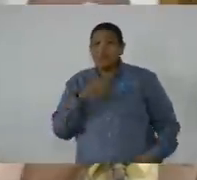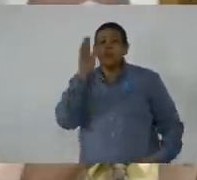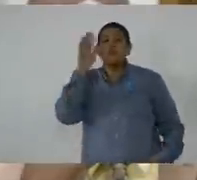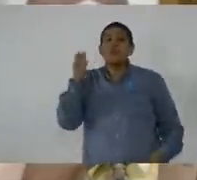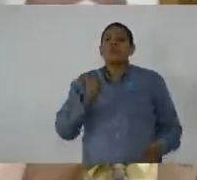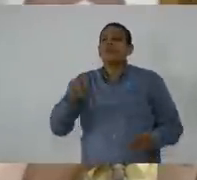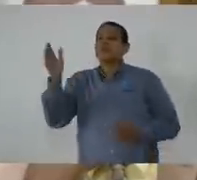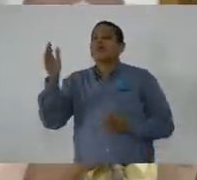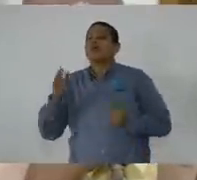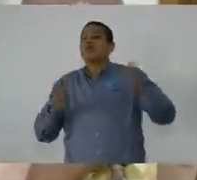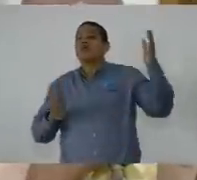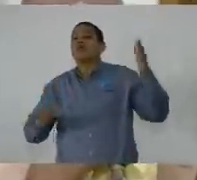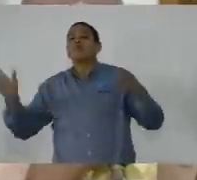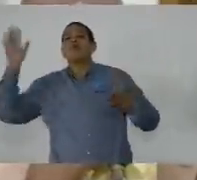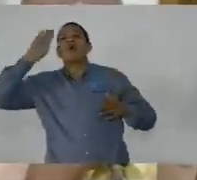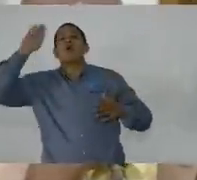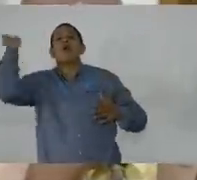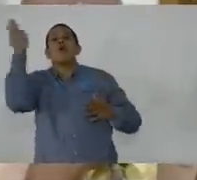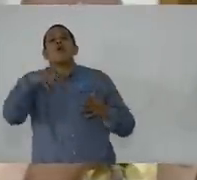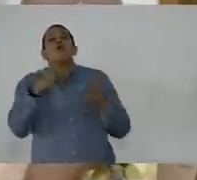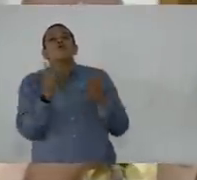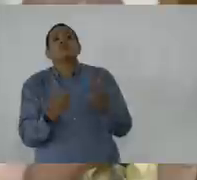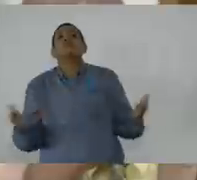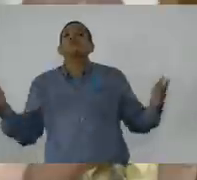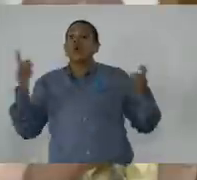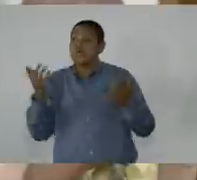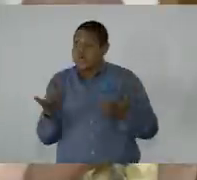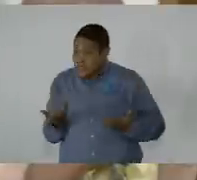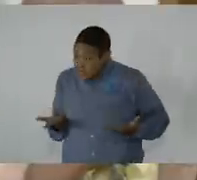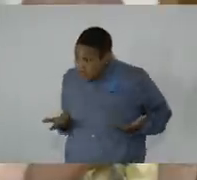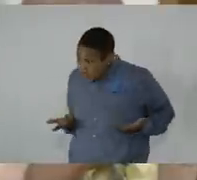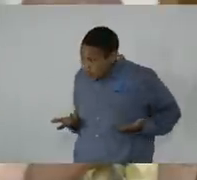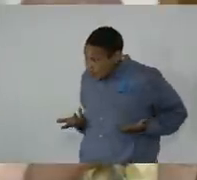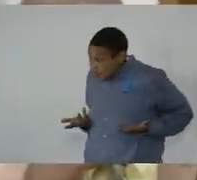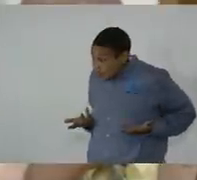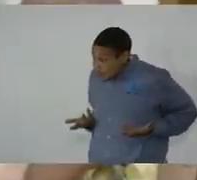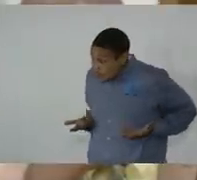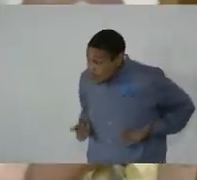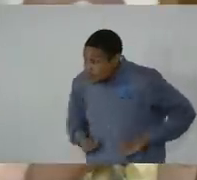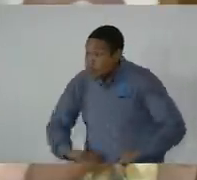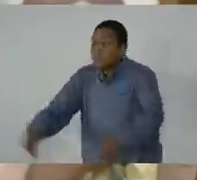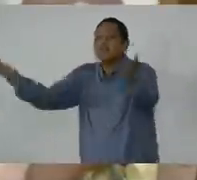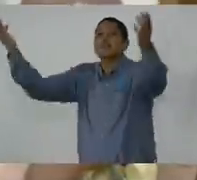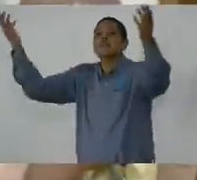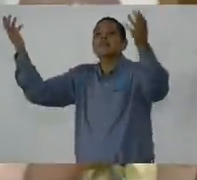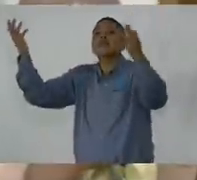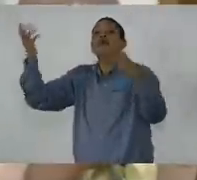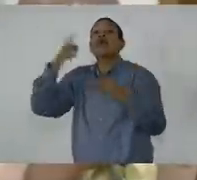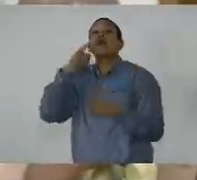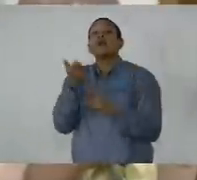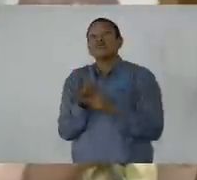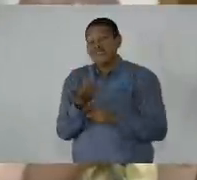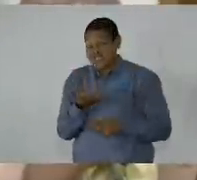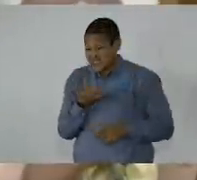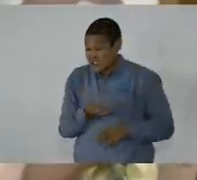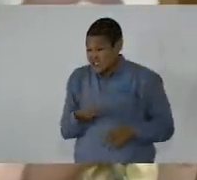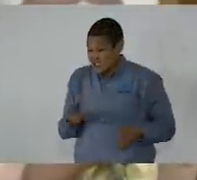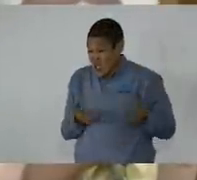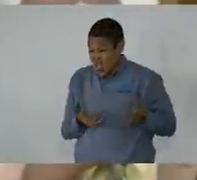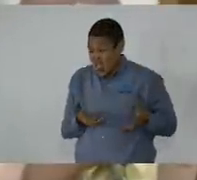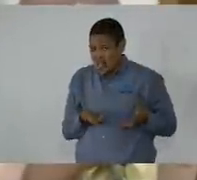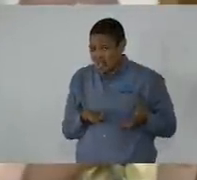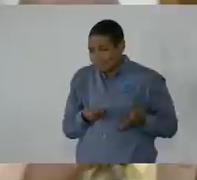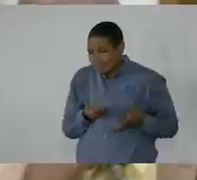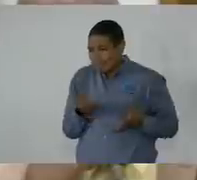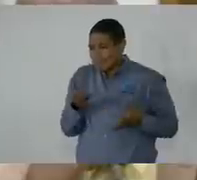deploying all resources at our disposal and mobilizing the dormant resource of the council to